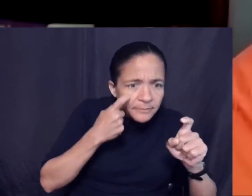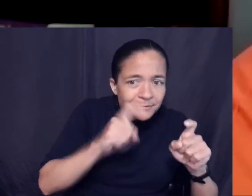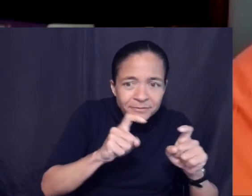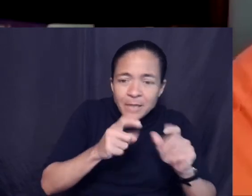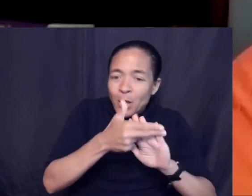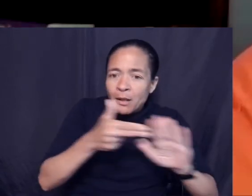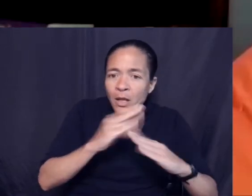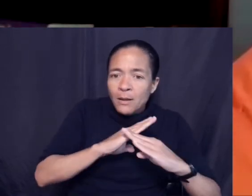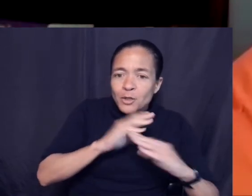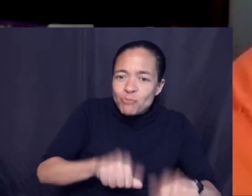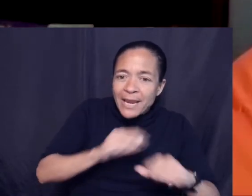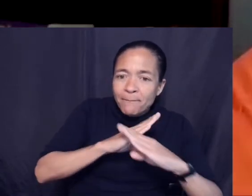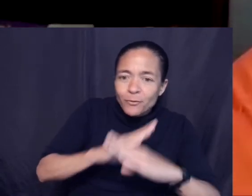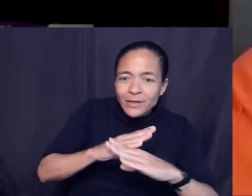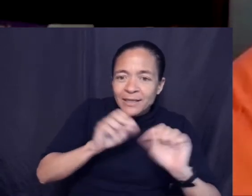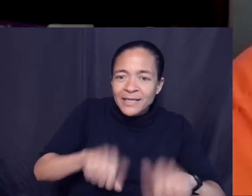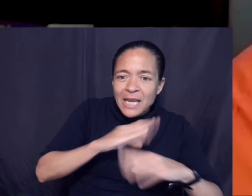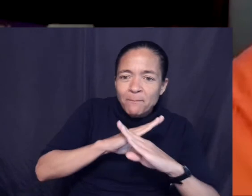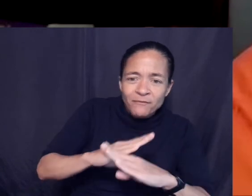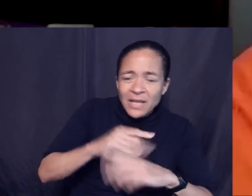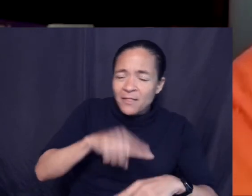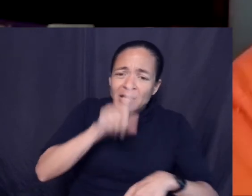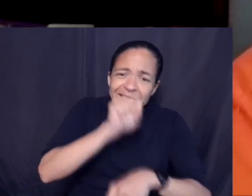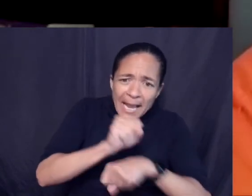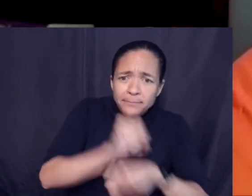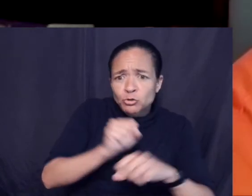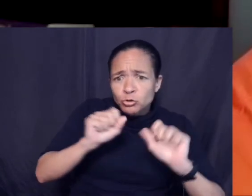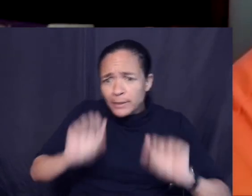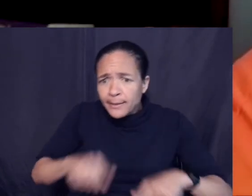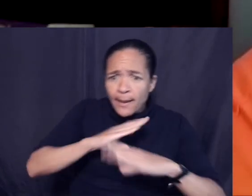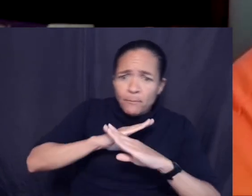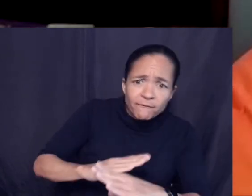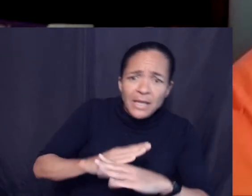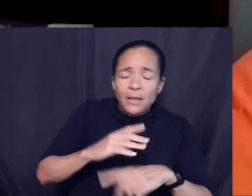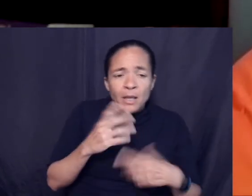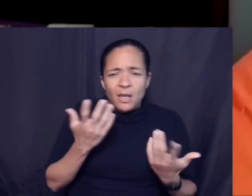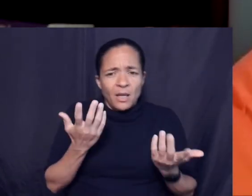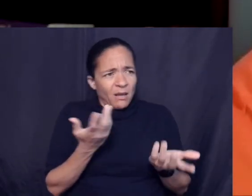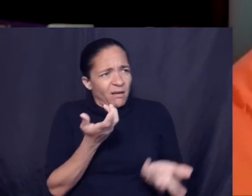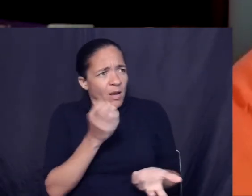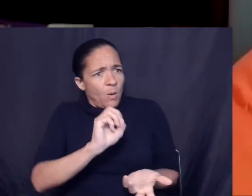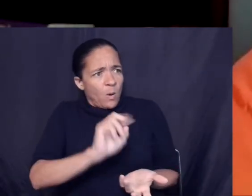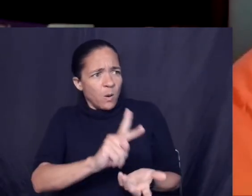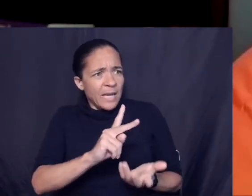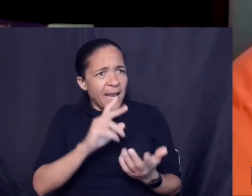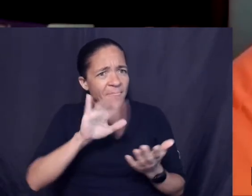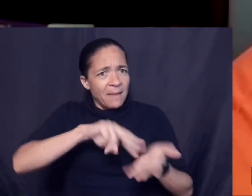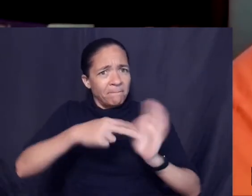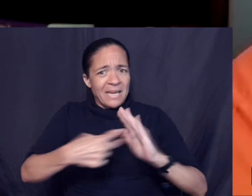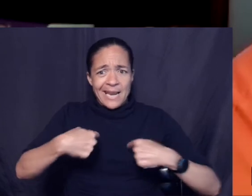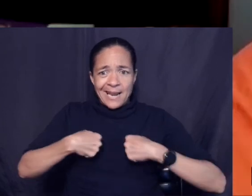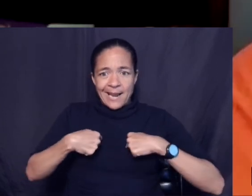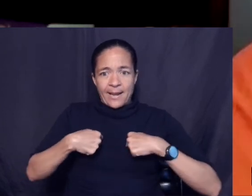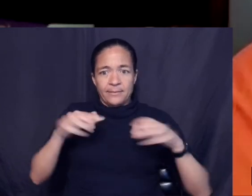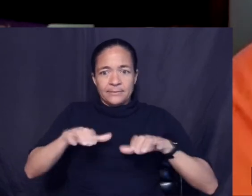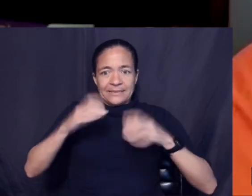was calling it preventable. So this is absolutely preventable. This is preventable. And like, if this is preventable, then that means I